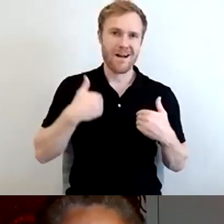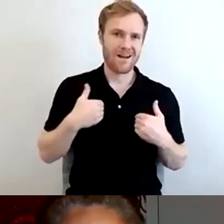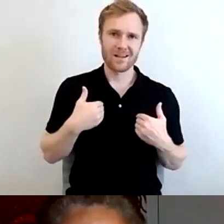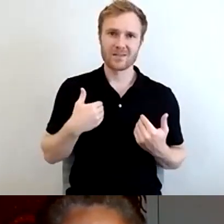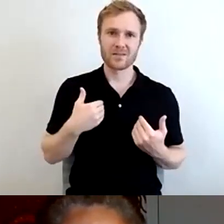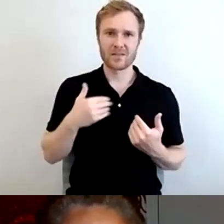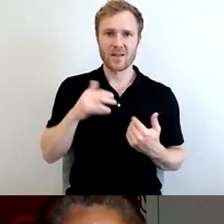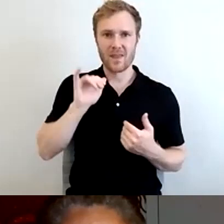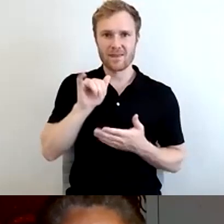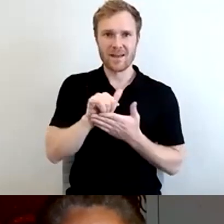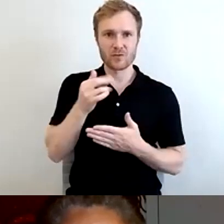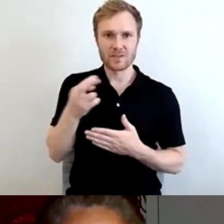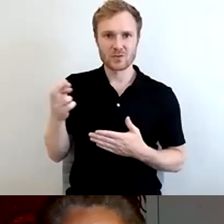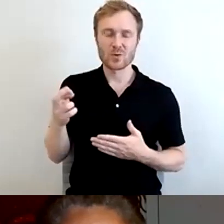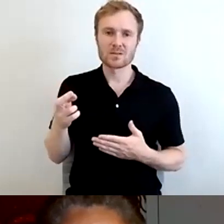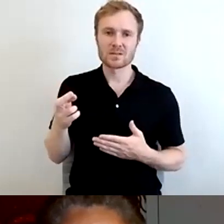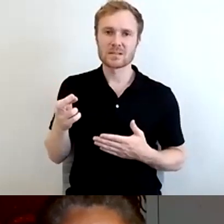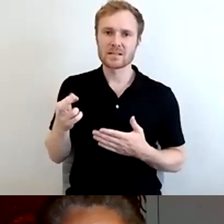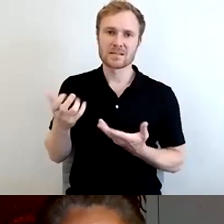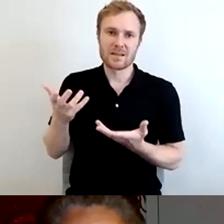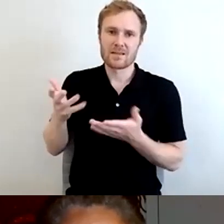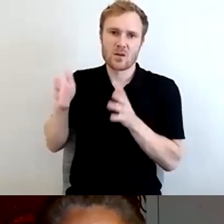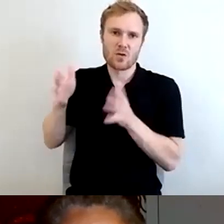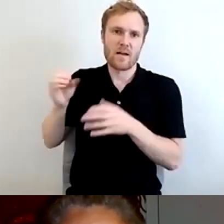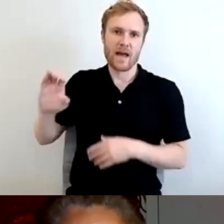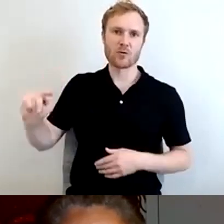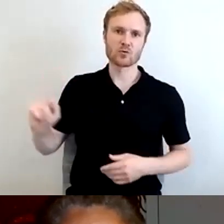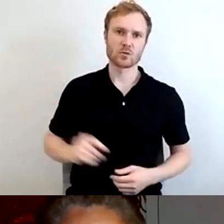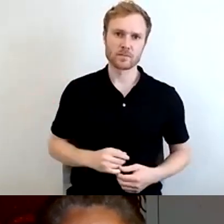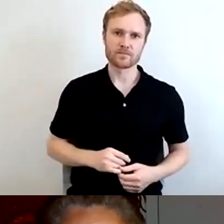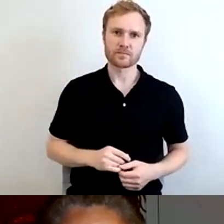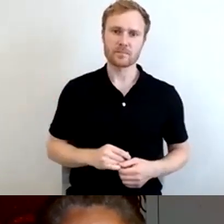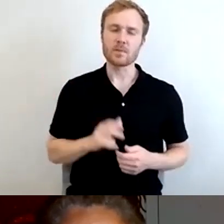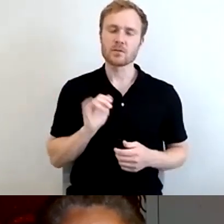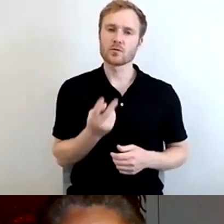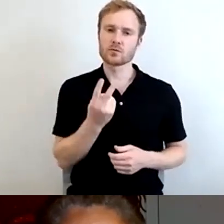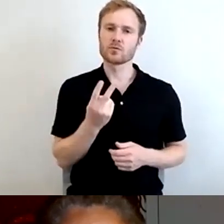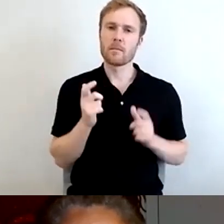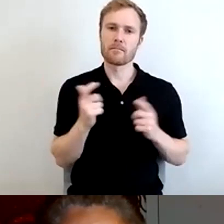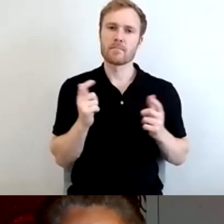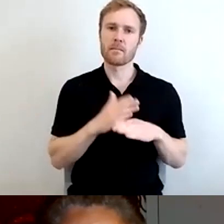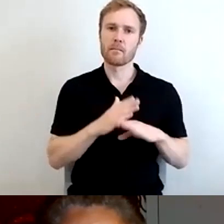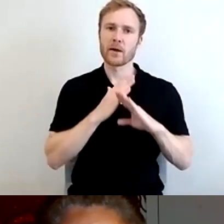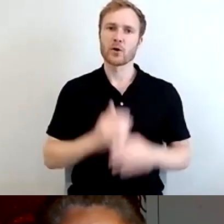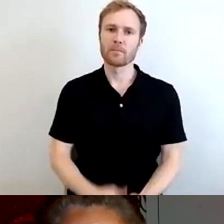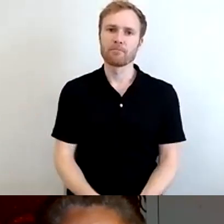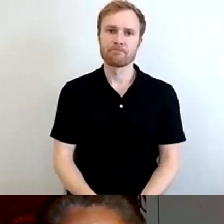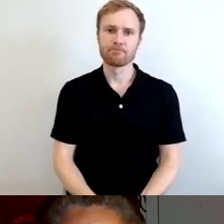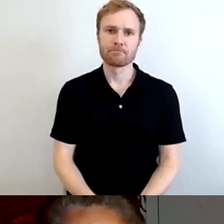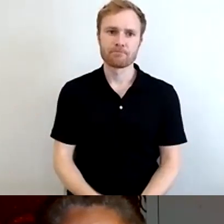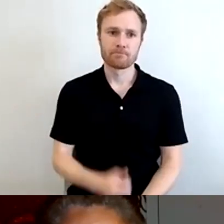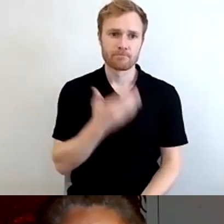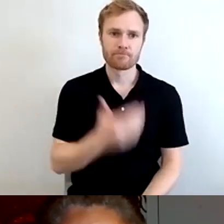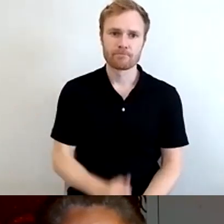they're left out. So I guess that's like two of the biggest barriers that I've seen. Yeah, thank you.